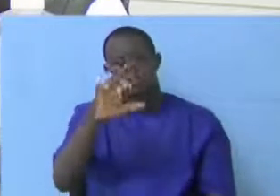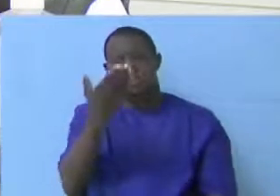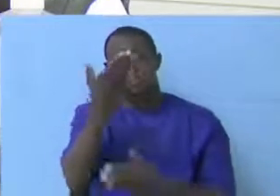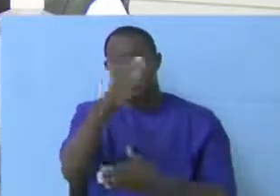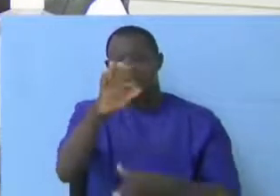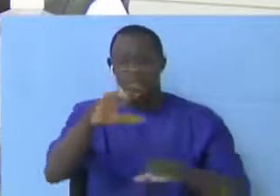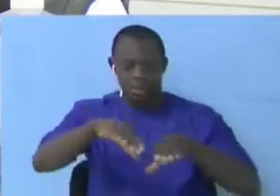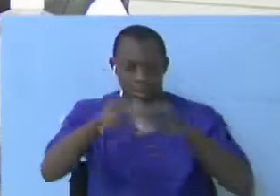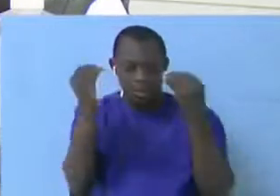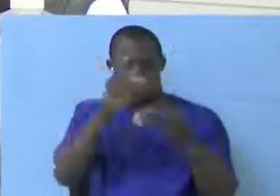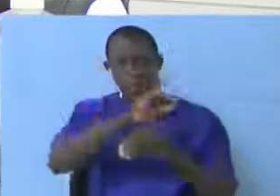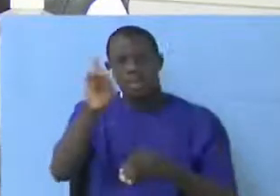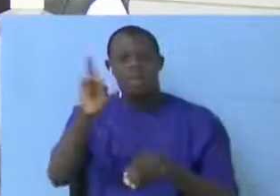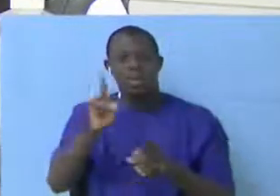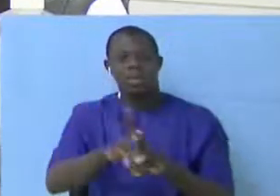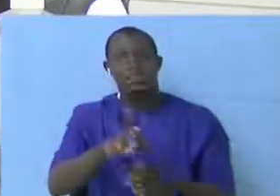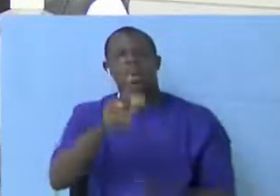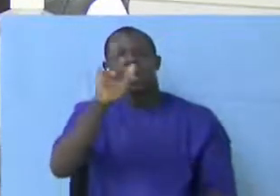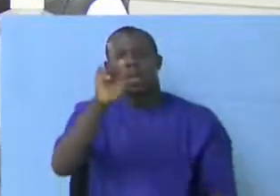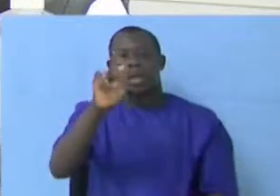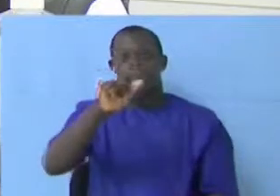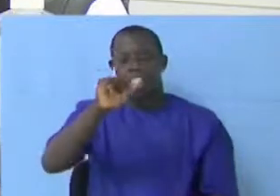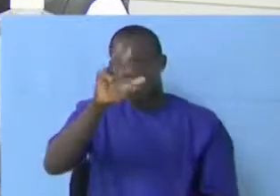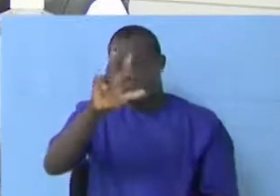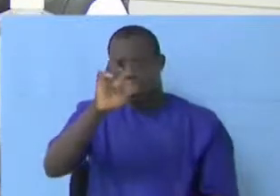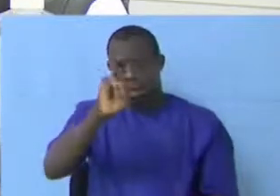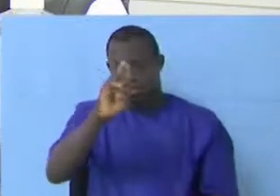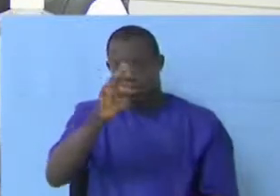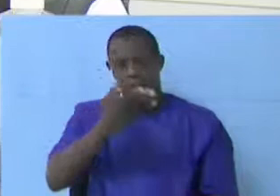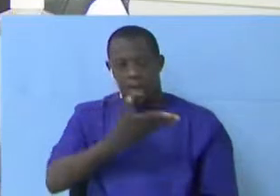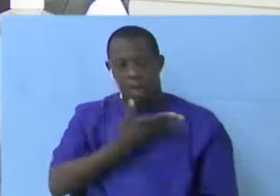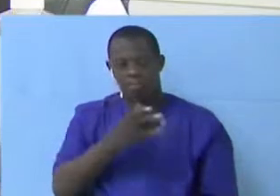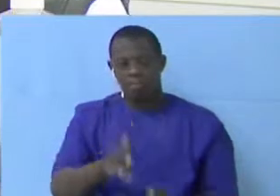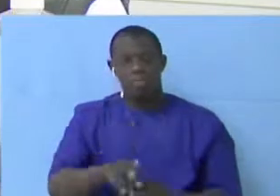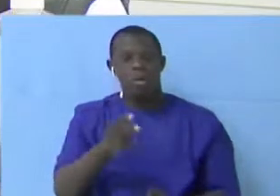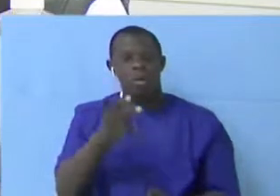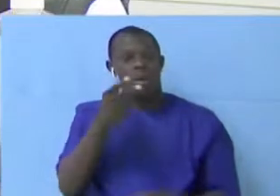Kausu had a gun with one bullet. The